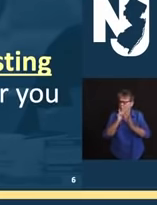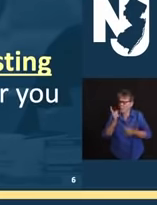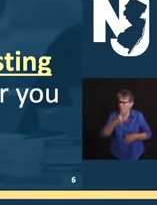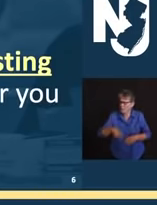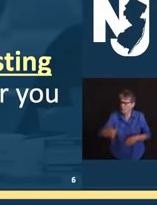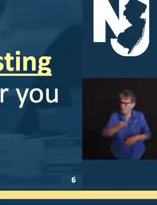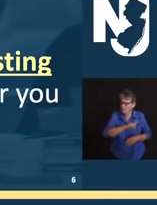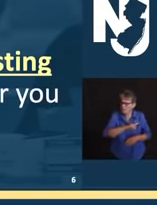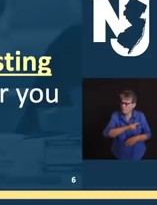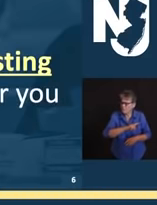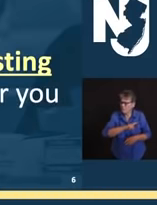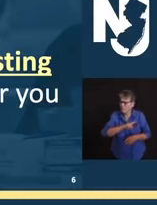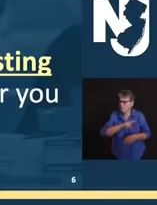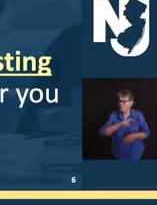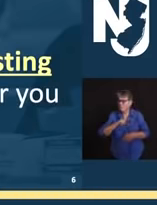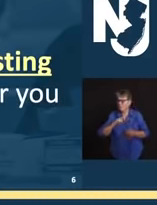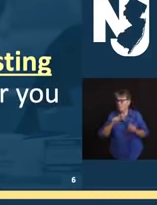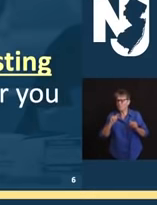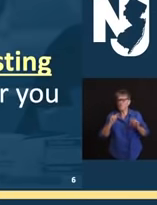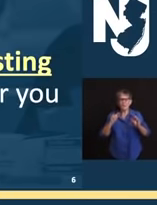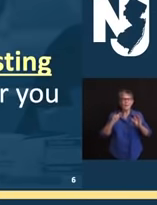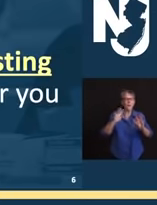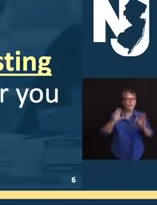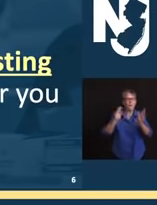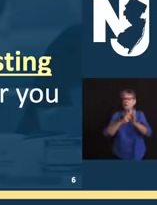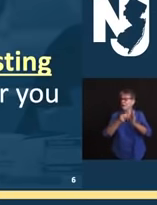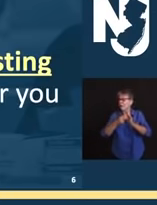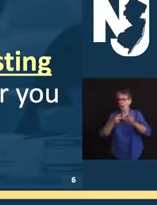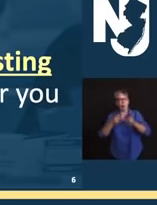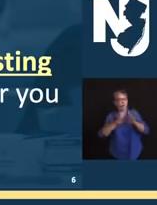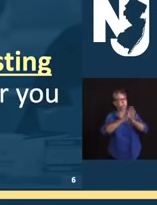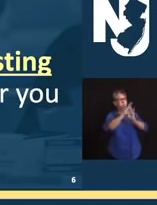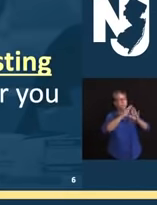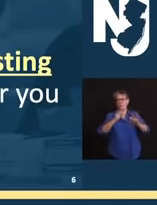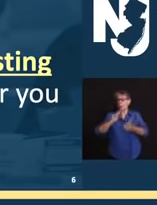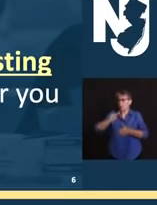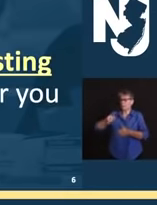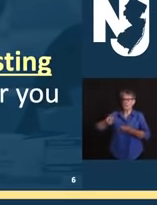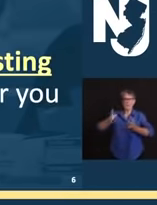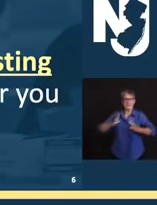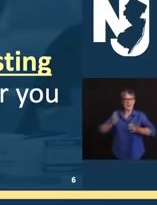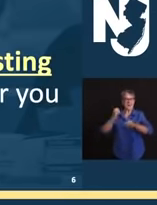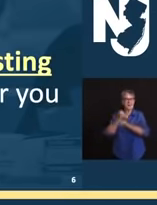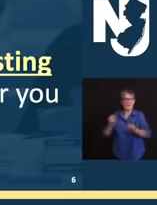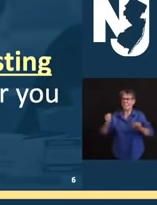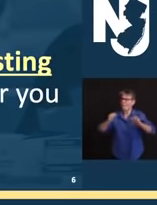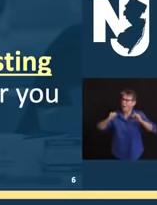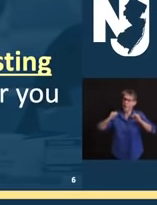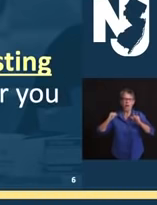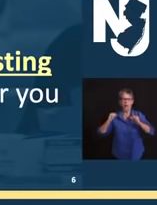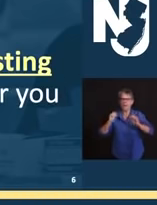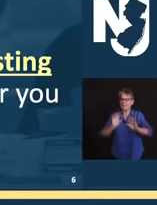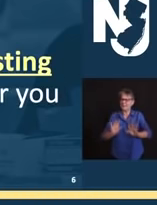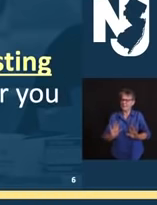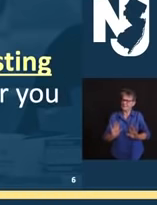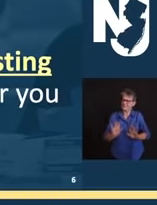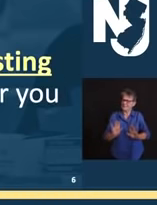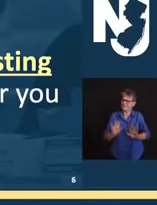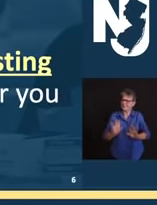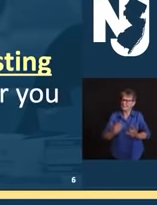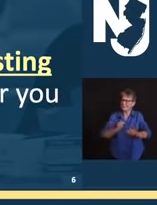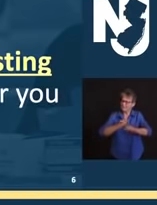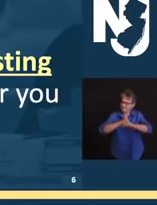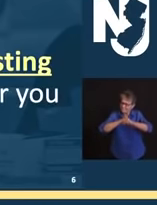Jersey doesn't mean the testing is any less important. In fact, as we look both to protect our state against a resurgence